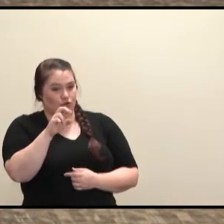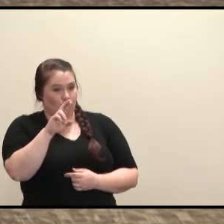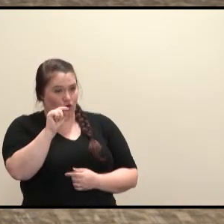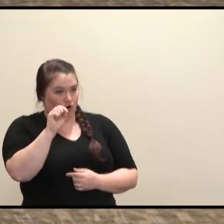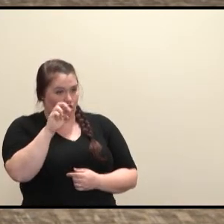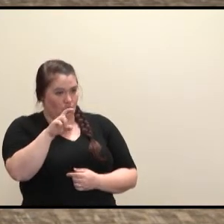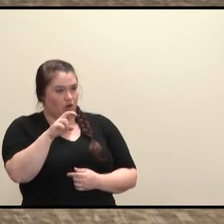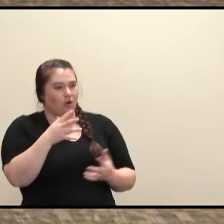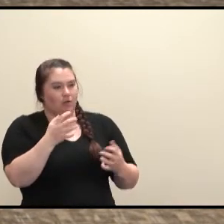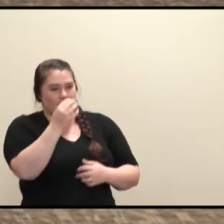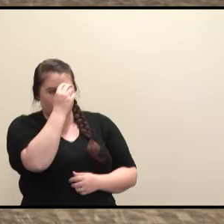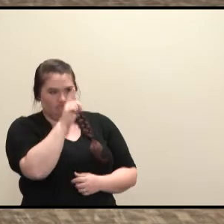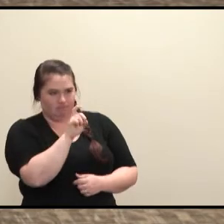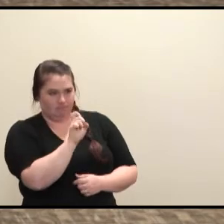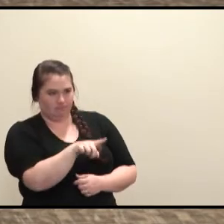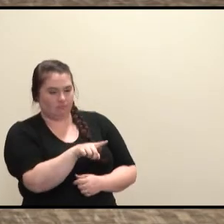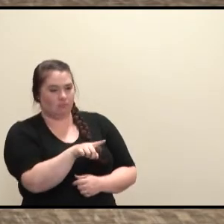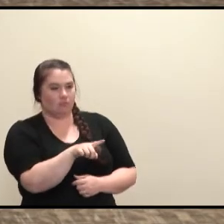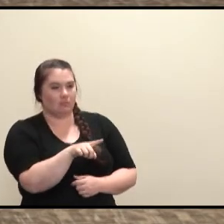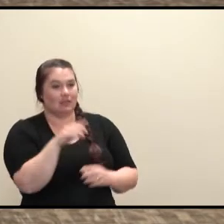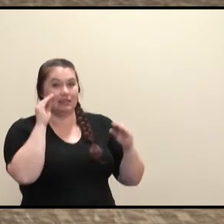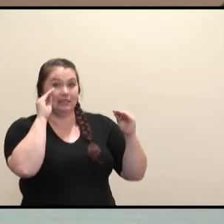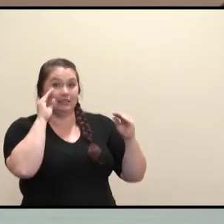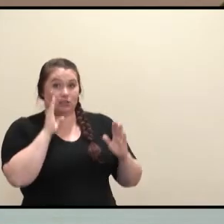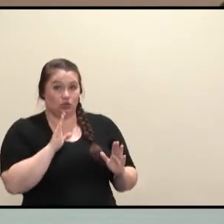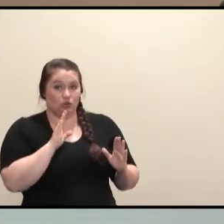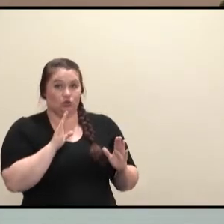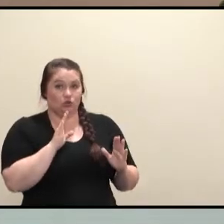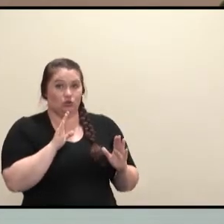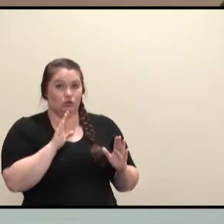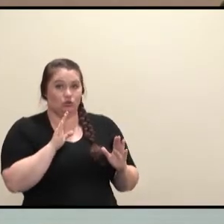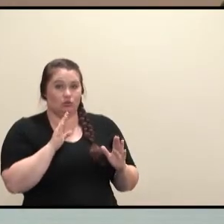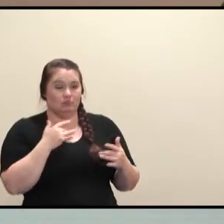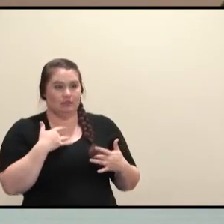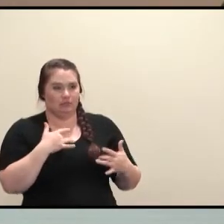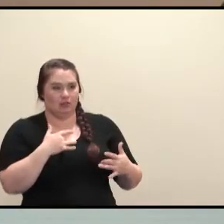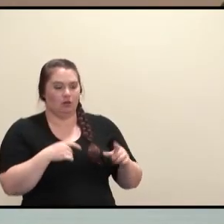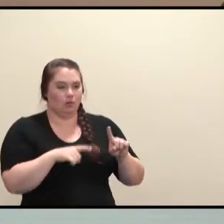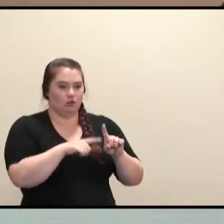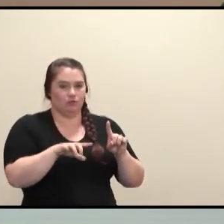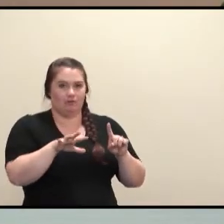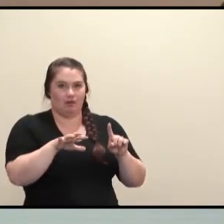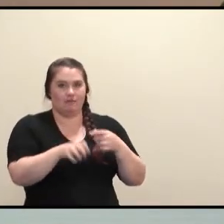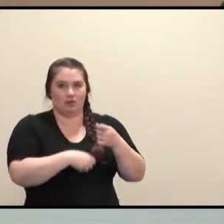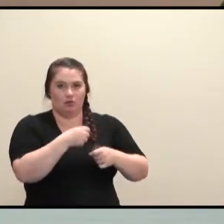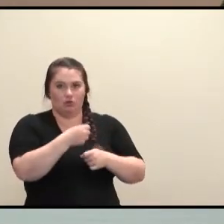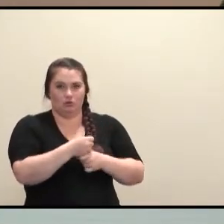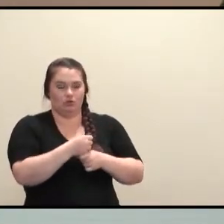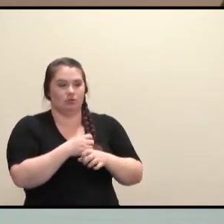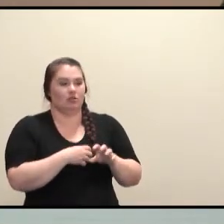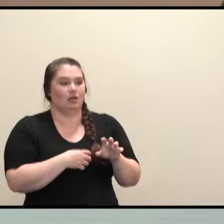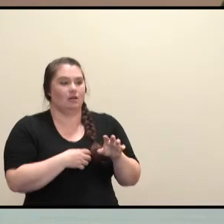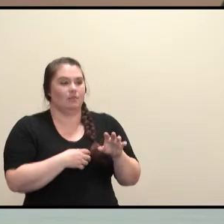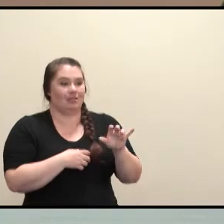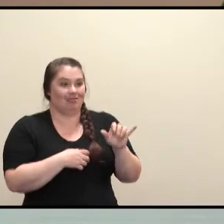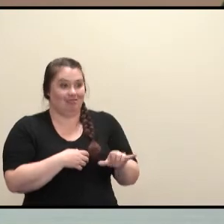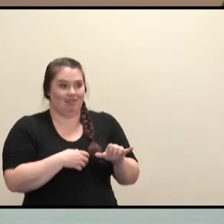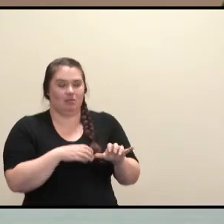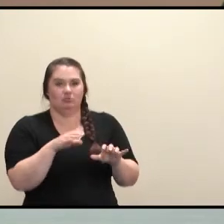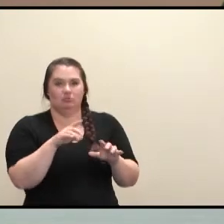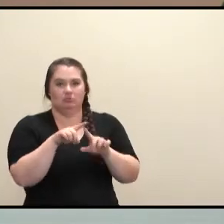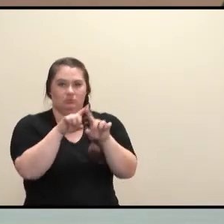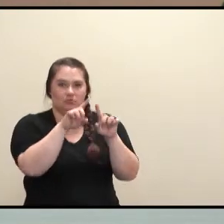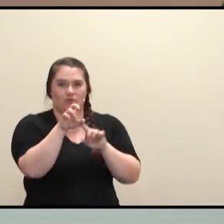off the top of your head, kind of the teacher demographics, the 1 to 5 years, we have 37%. If you knew kind of